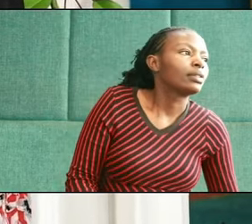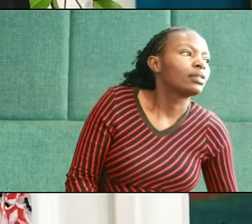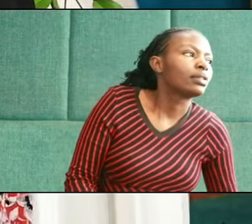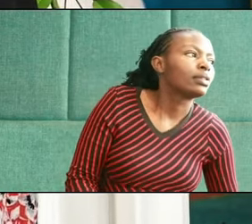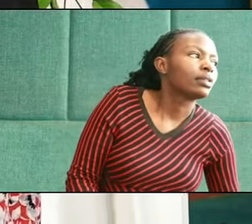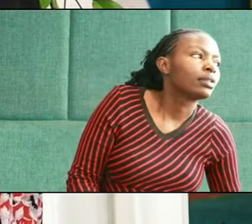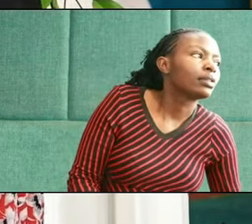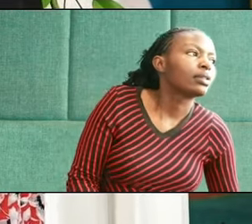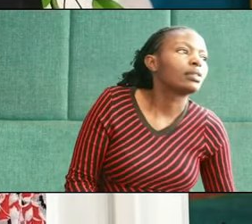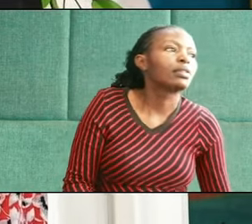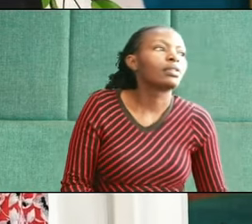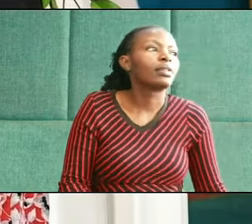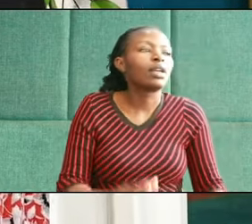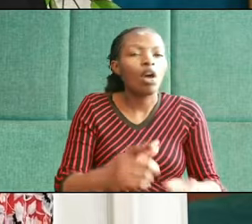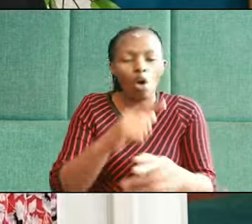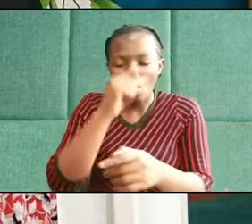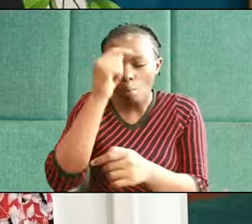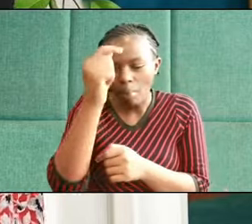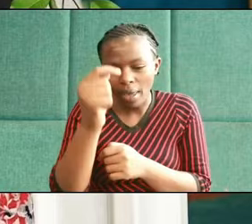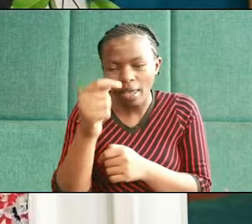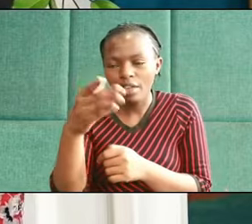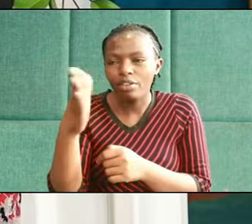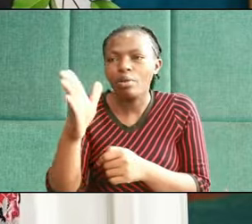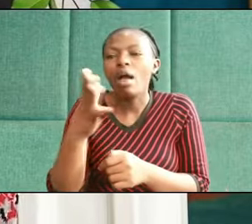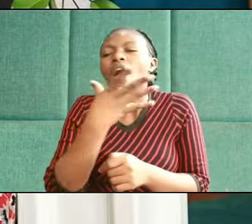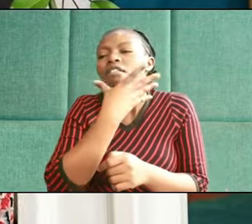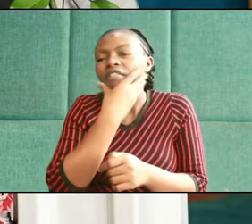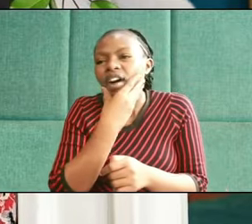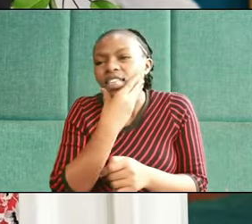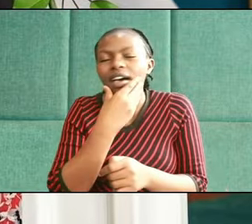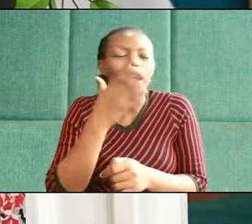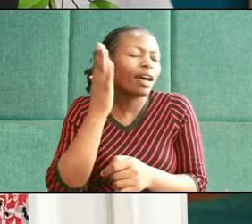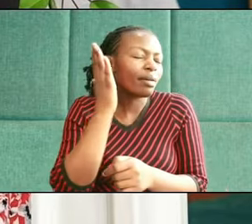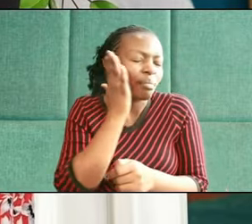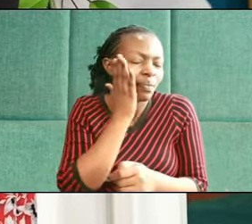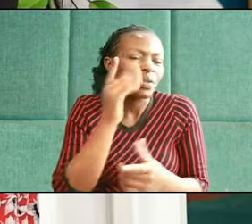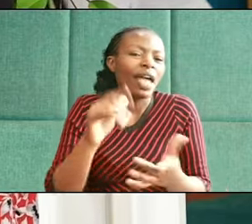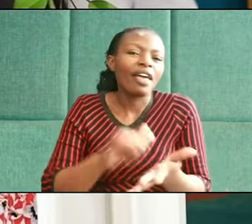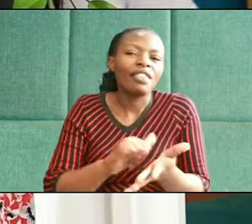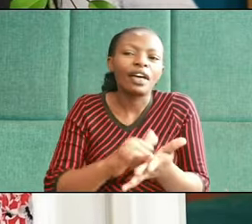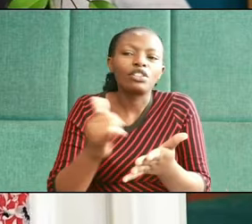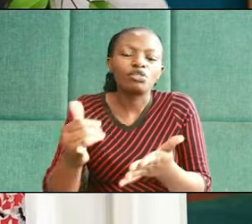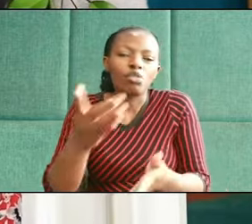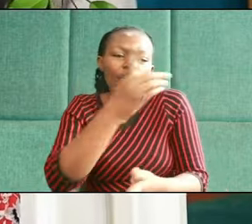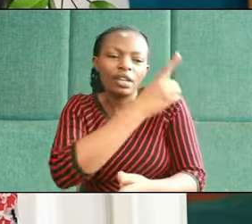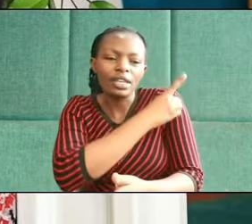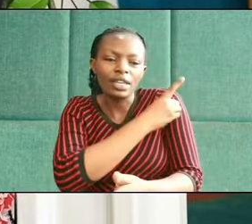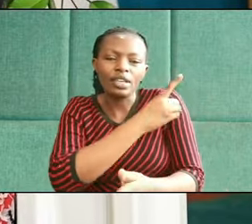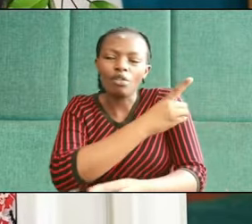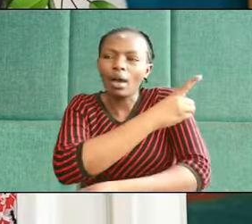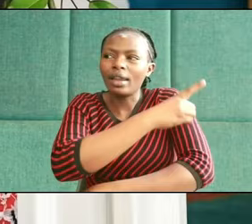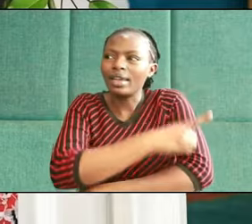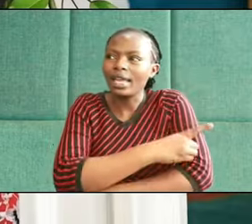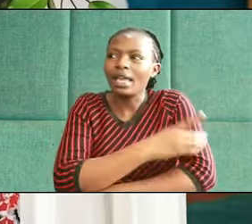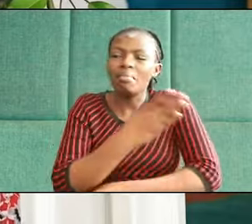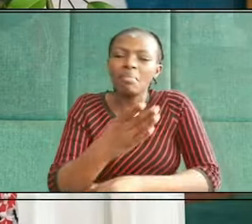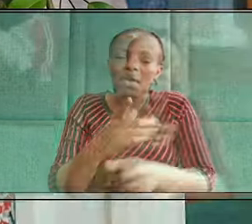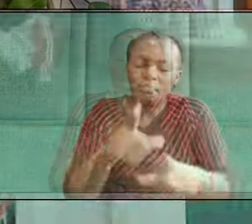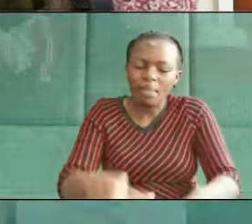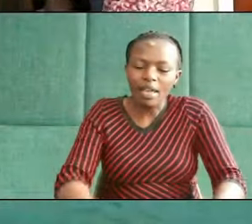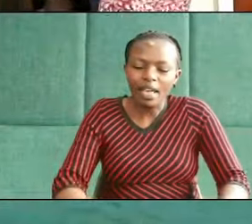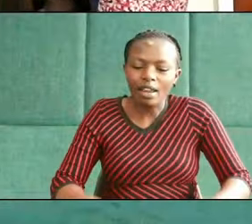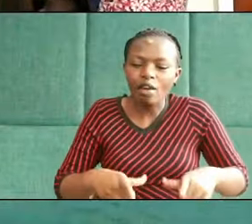obey your father and your mother that your days may be long in the land which the Lord gives